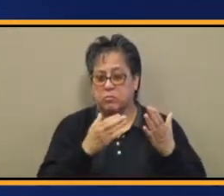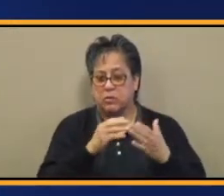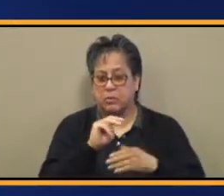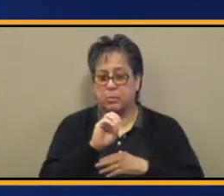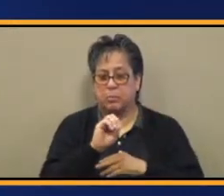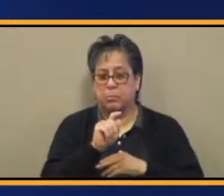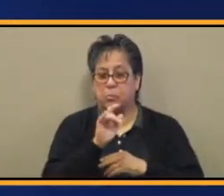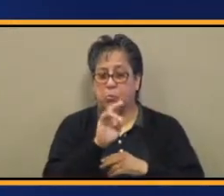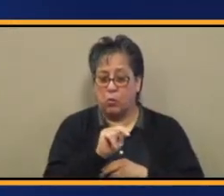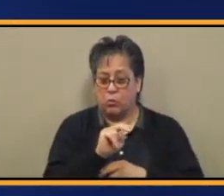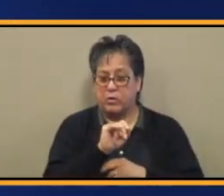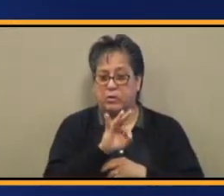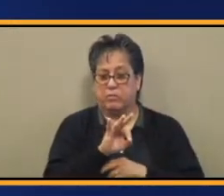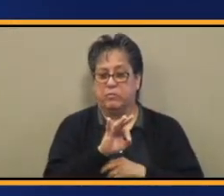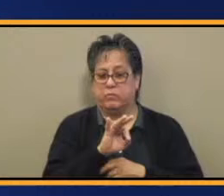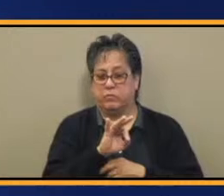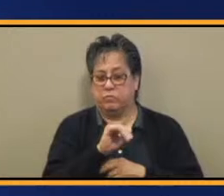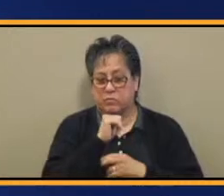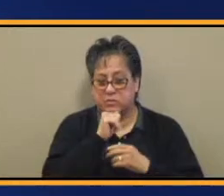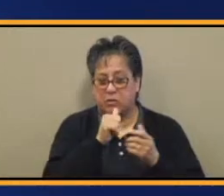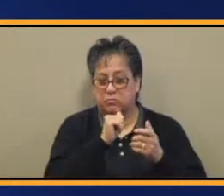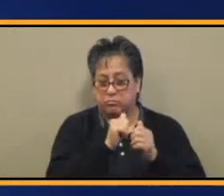overall motion died, which was to